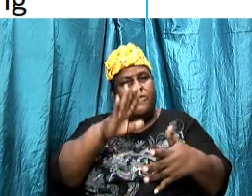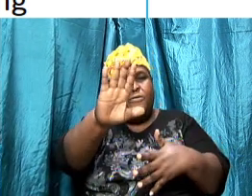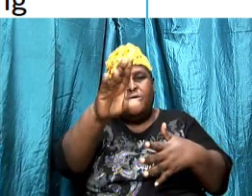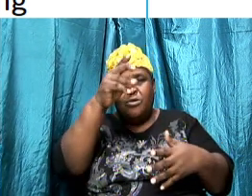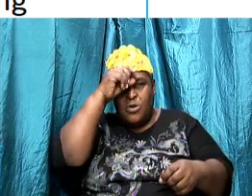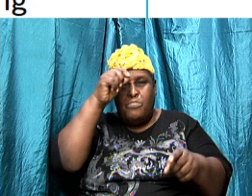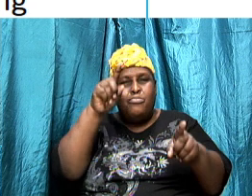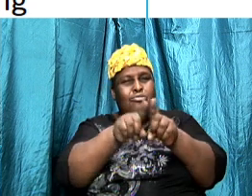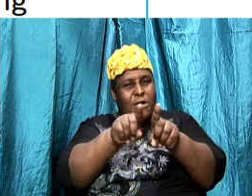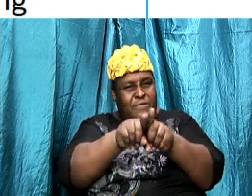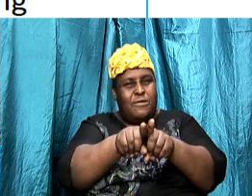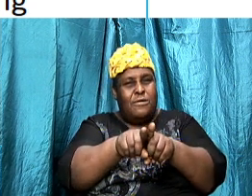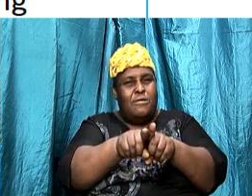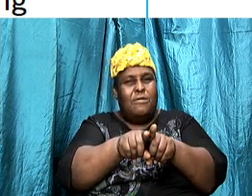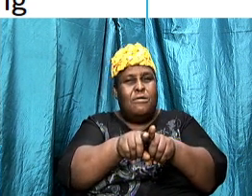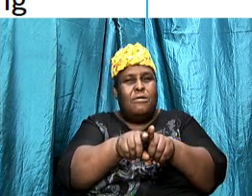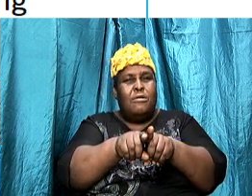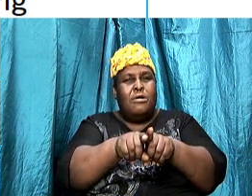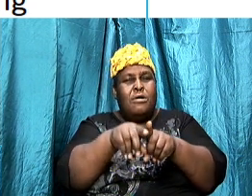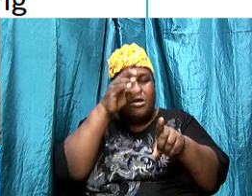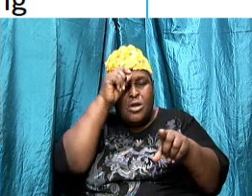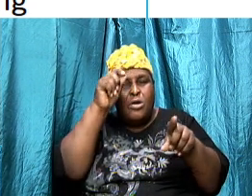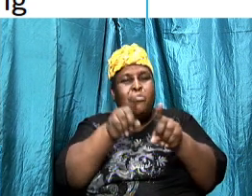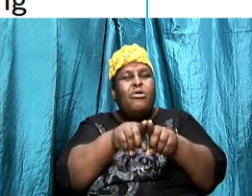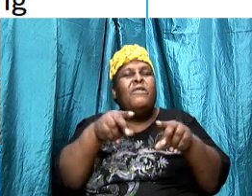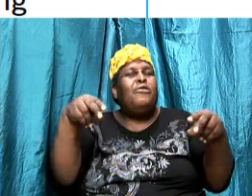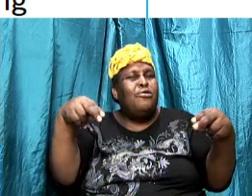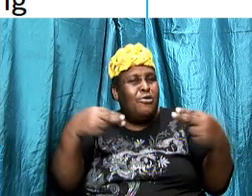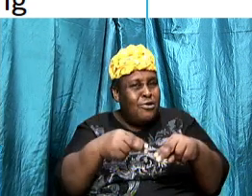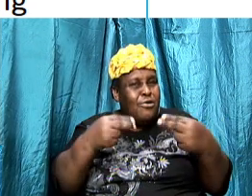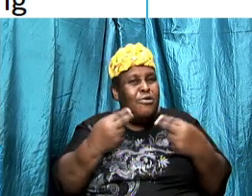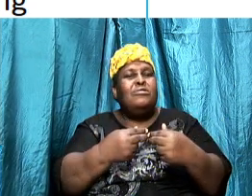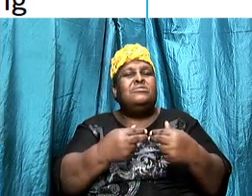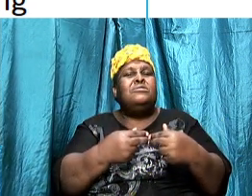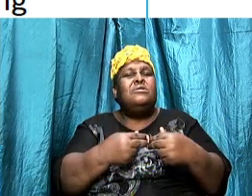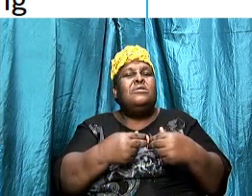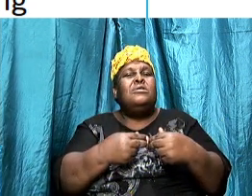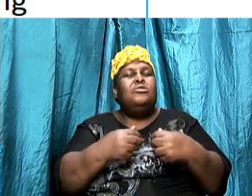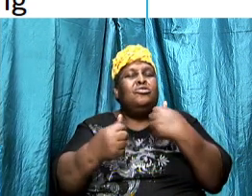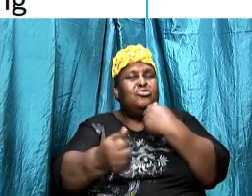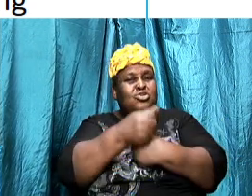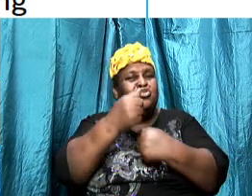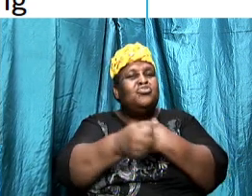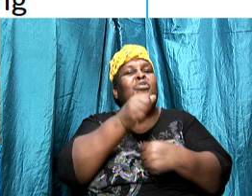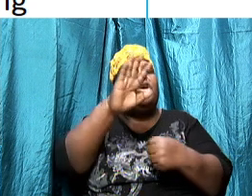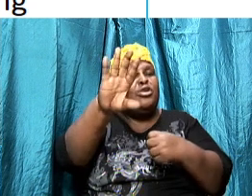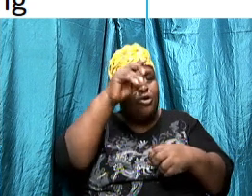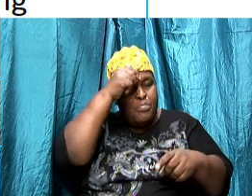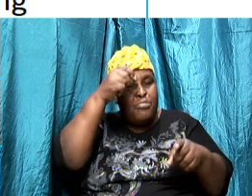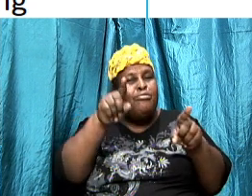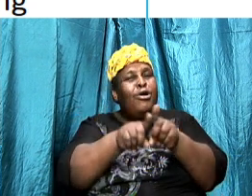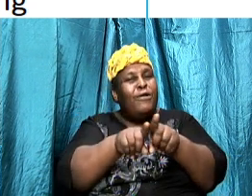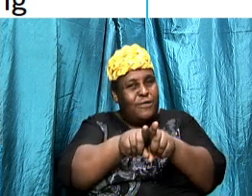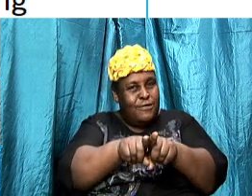him. And you should have really understand that of your own, and, you know, and apply